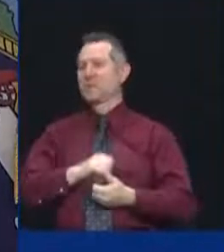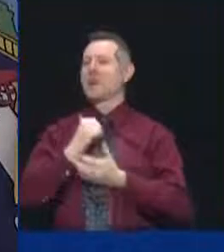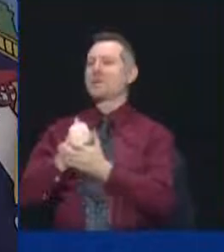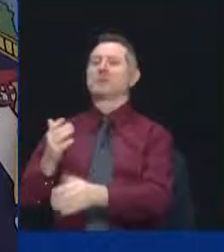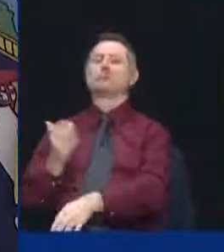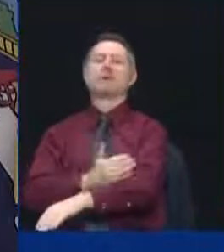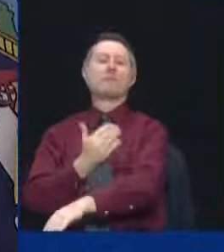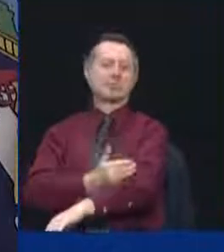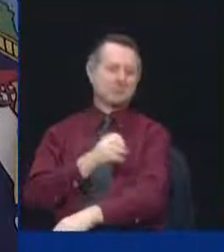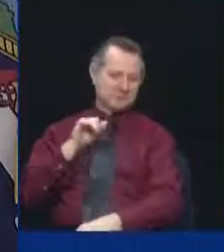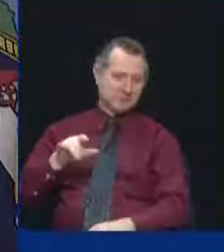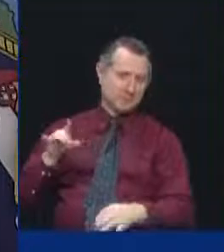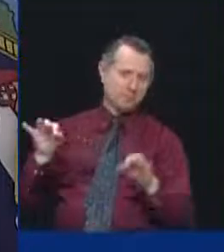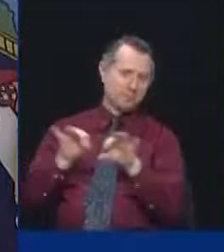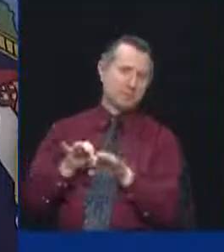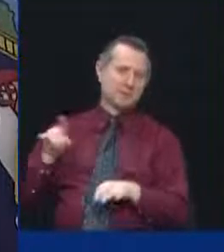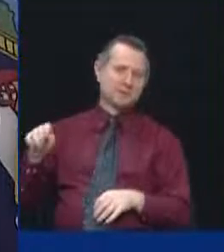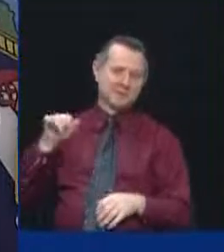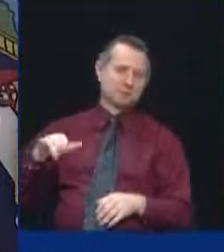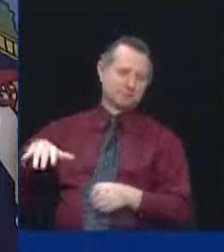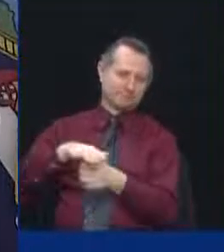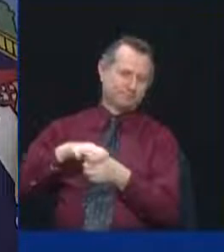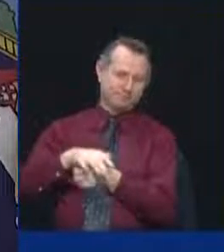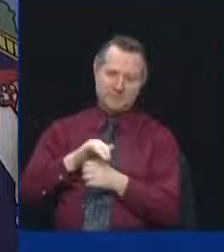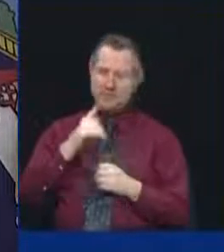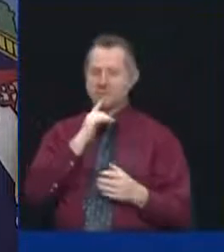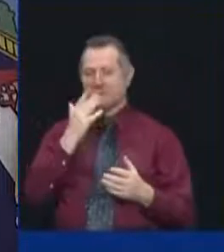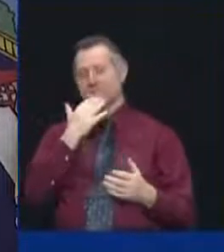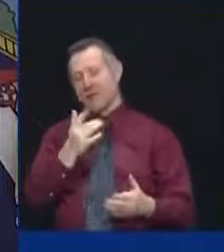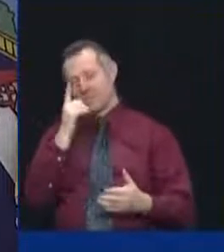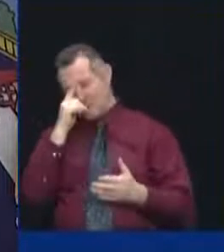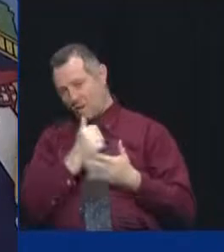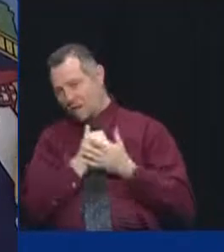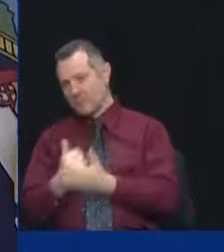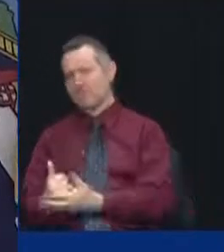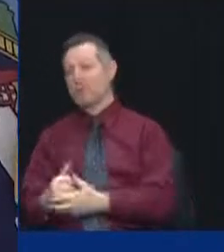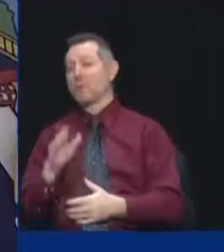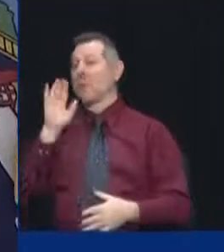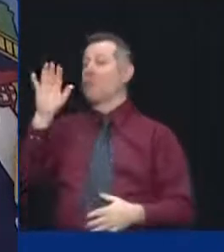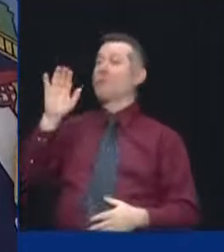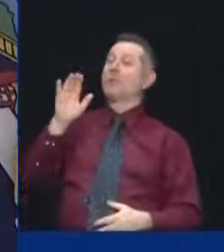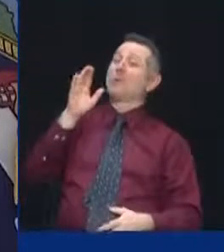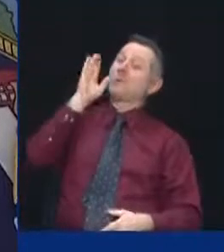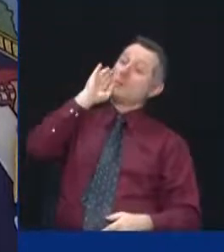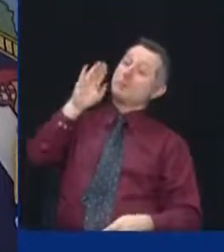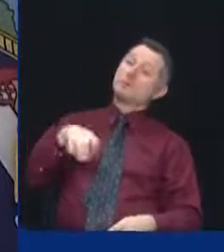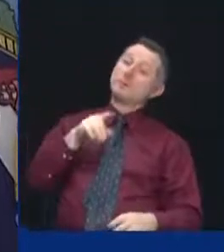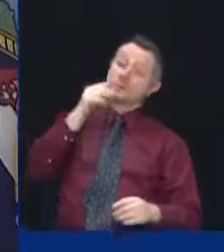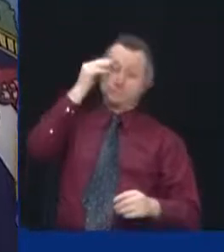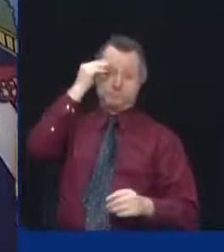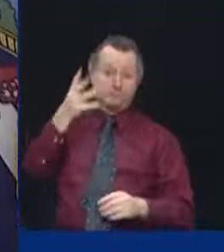important to the people in Syracuse. So thank you for that, and thank you for going. We also will be giving away Yankee tickets.